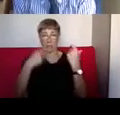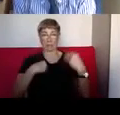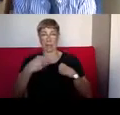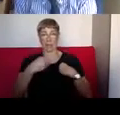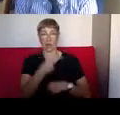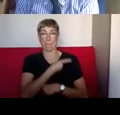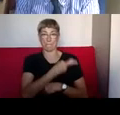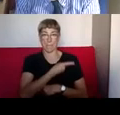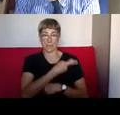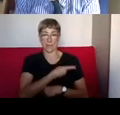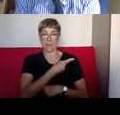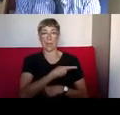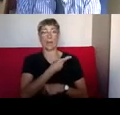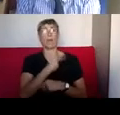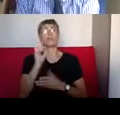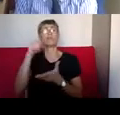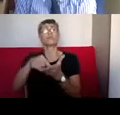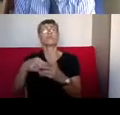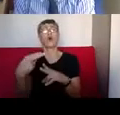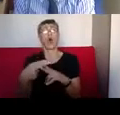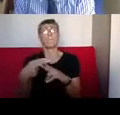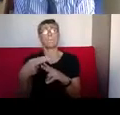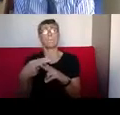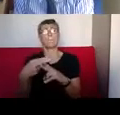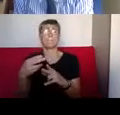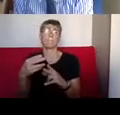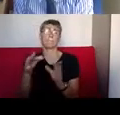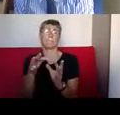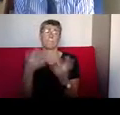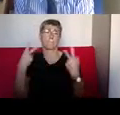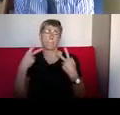with disabilities. Particularly, we have